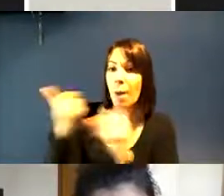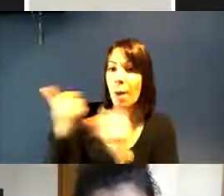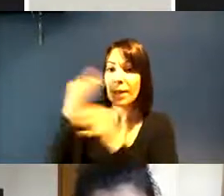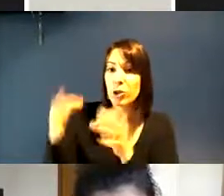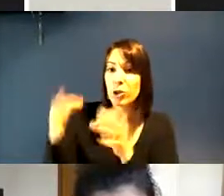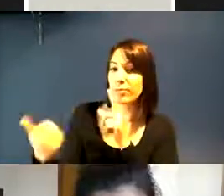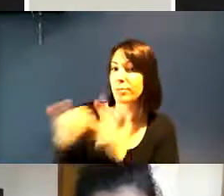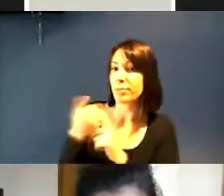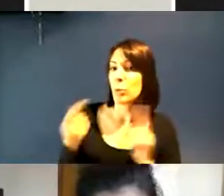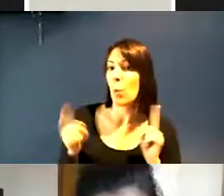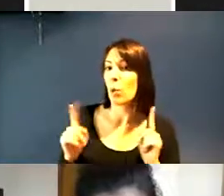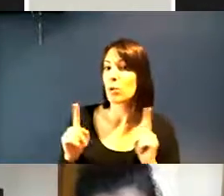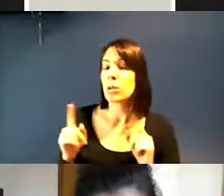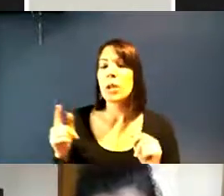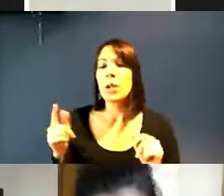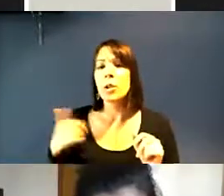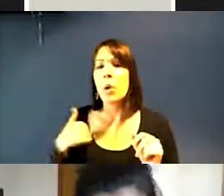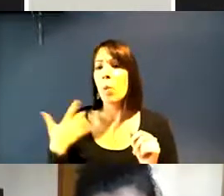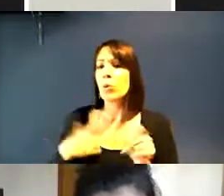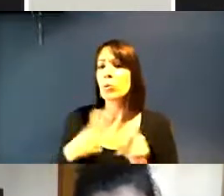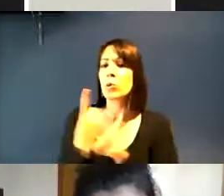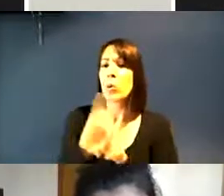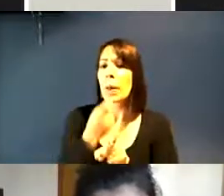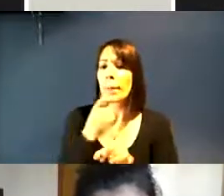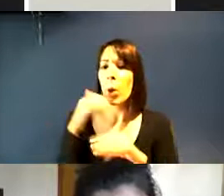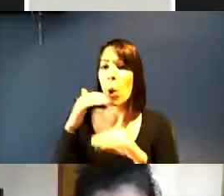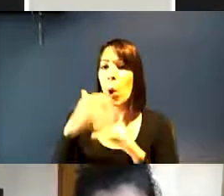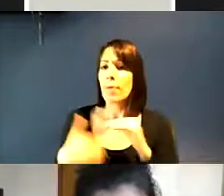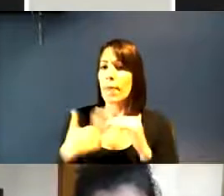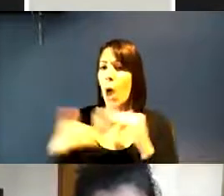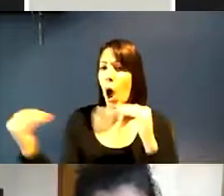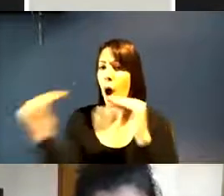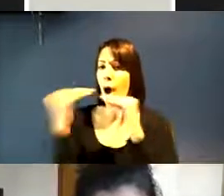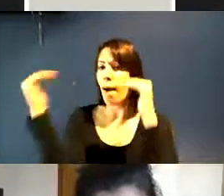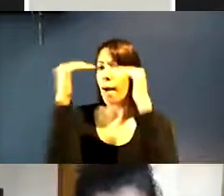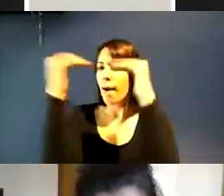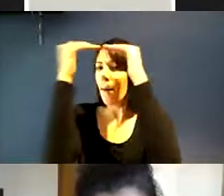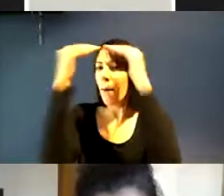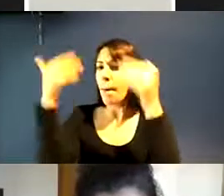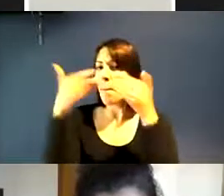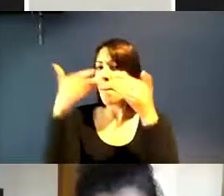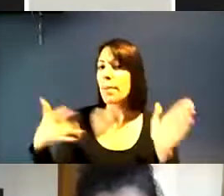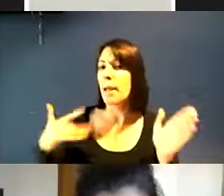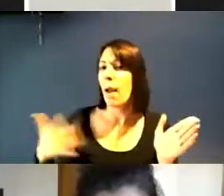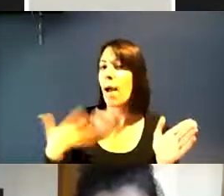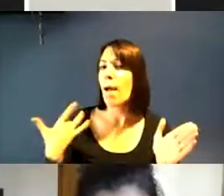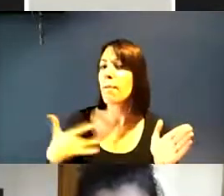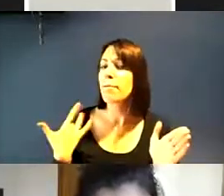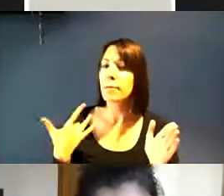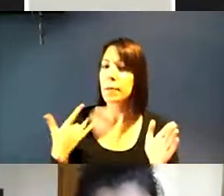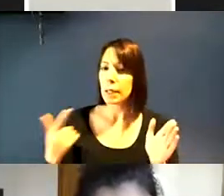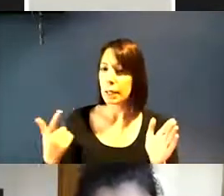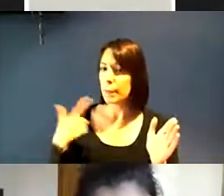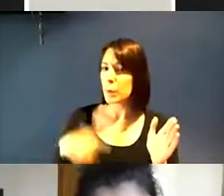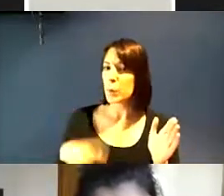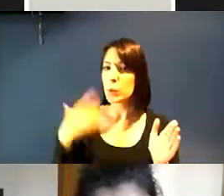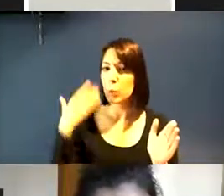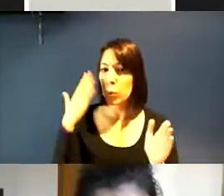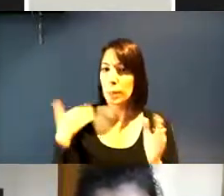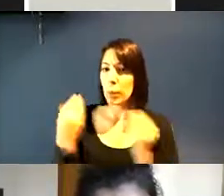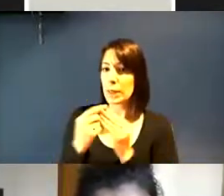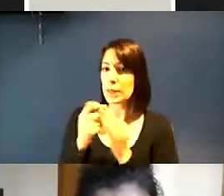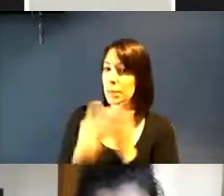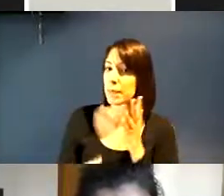now, is that higher level of the public life where women with disabilities do have limits to their independence as